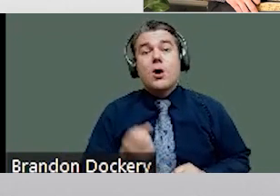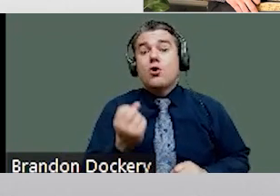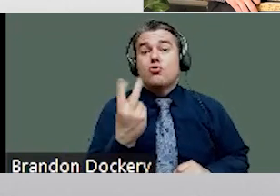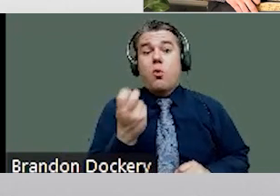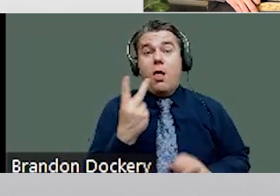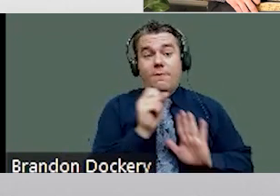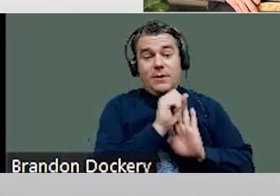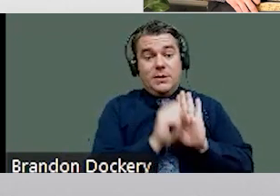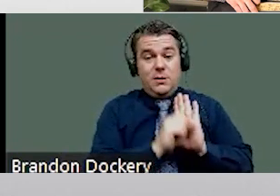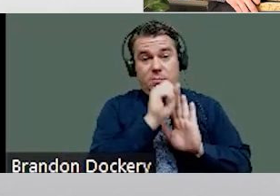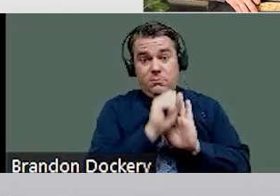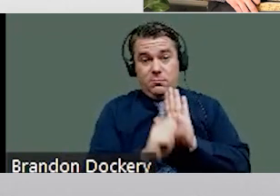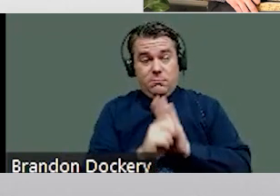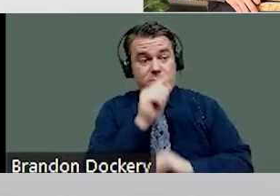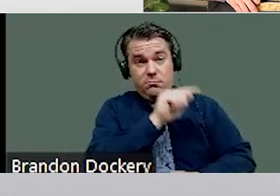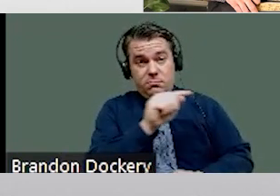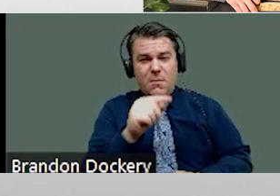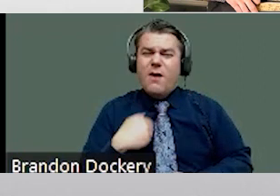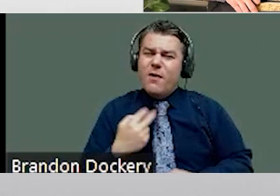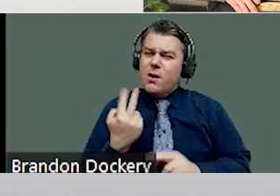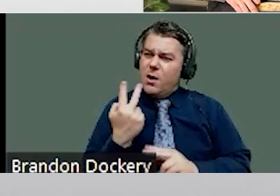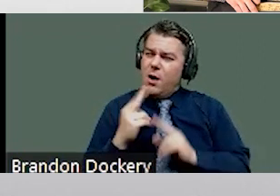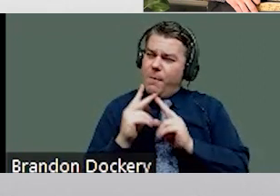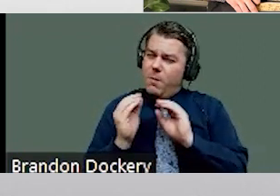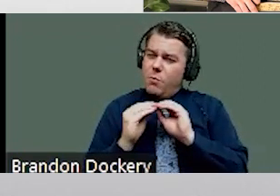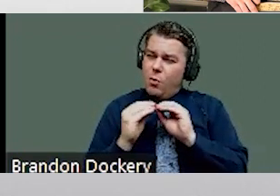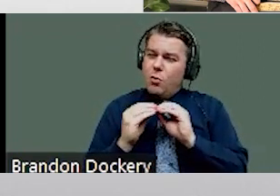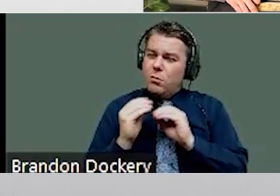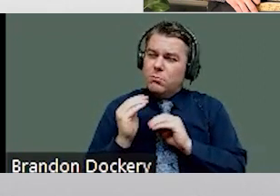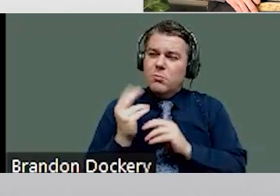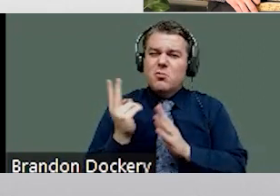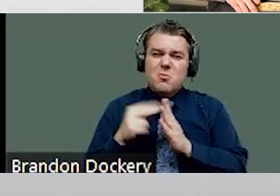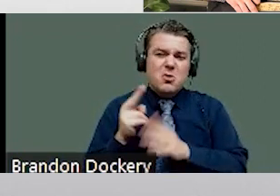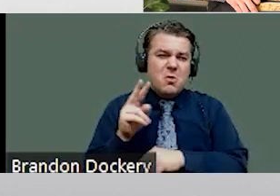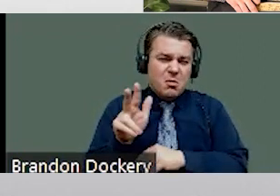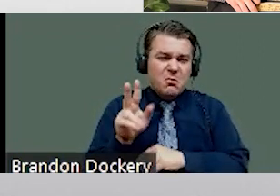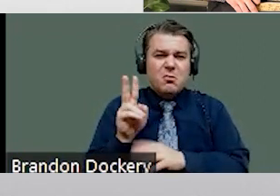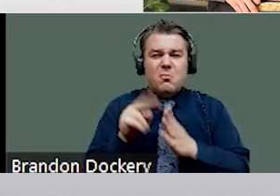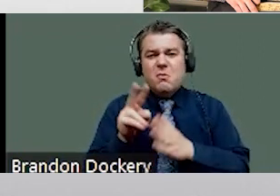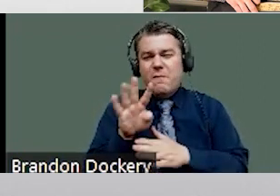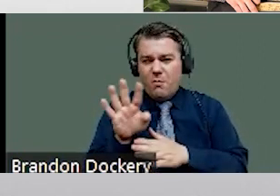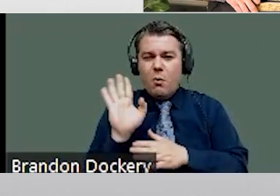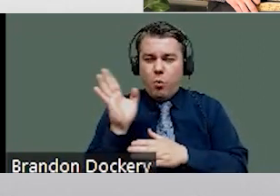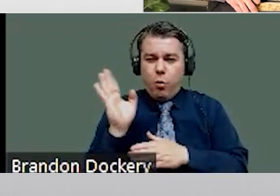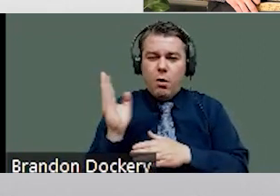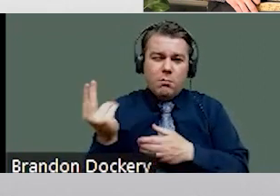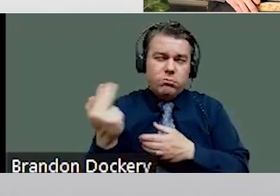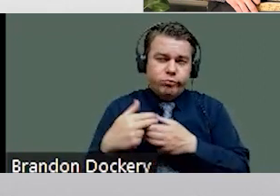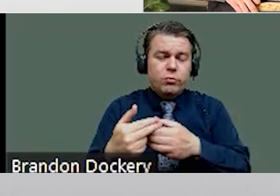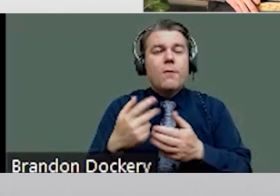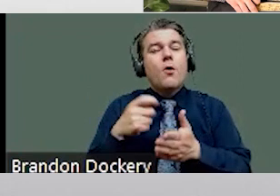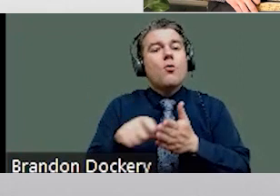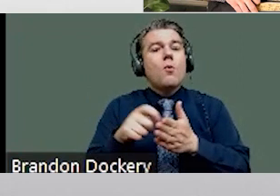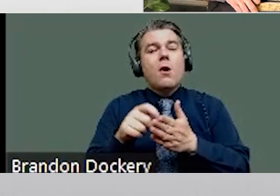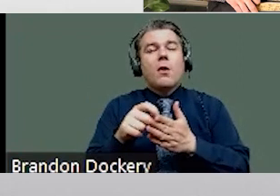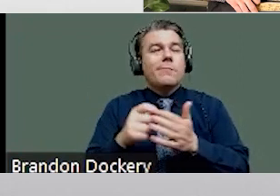12 states, there are a couple more in line, probably in 2023 and 2024, to either